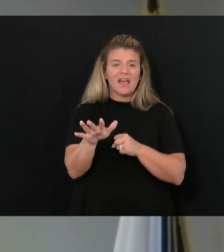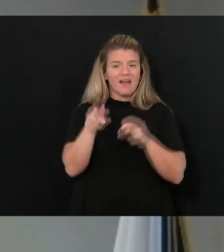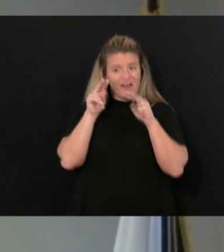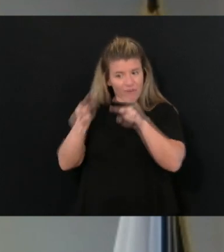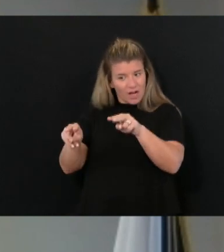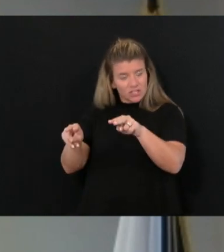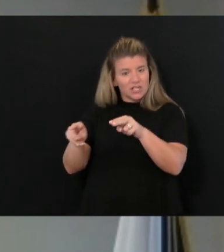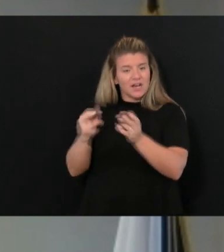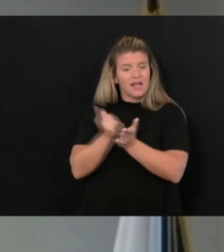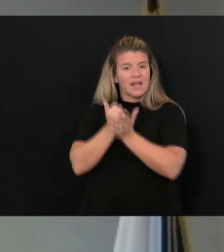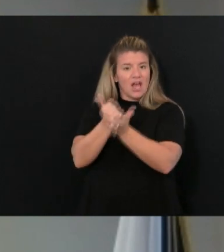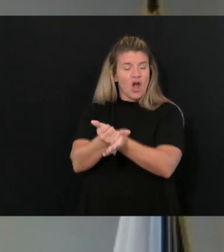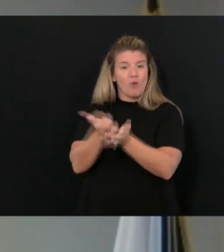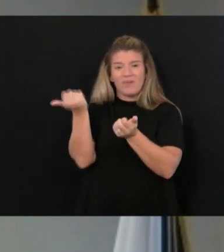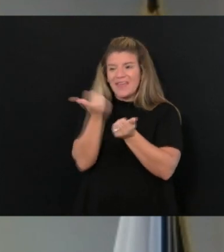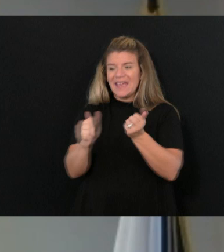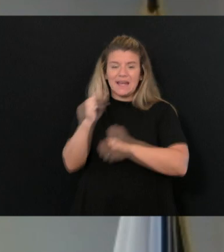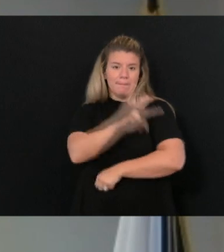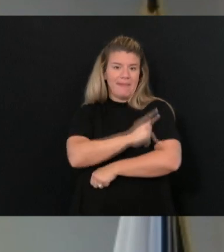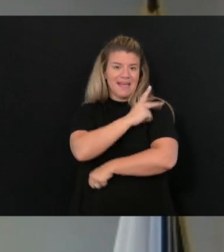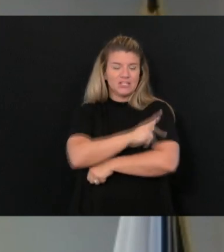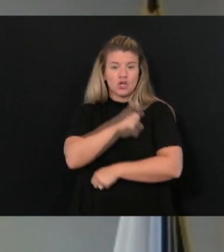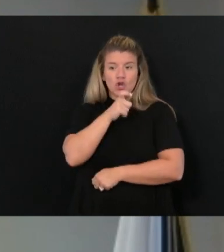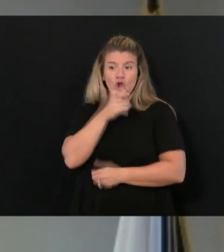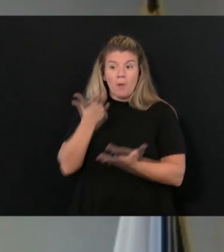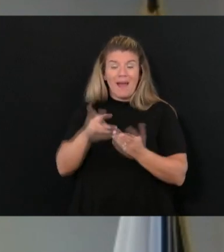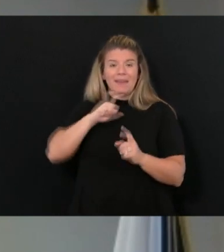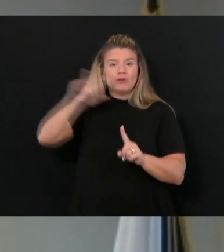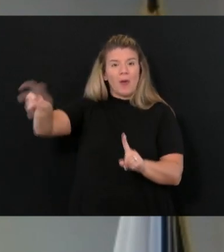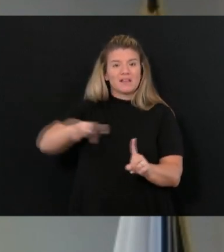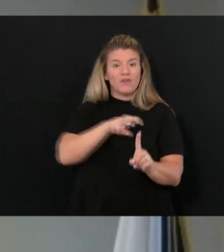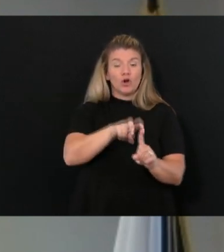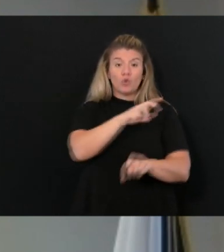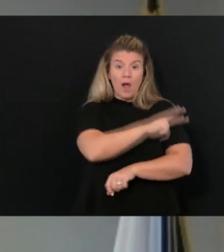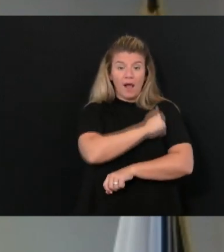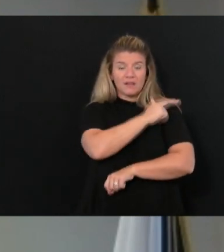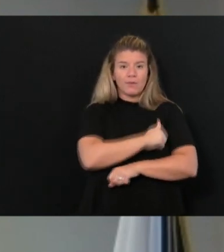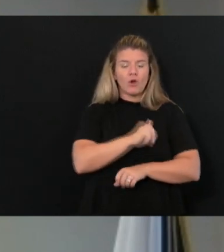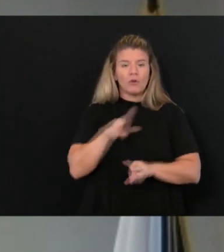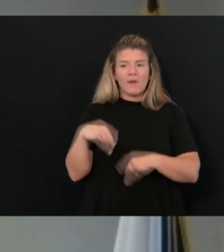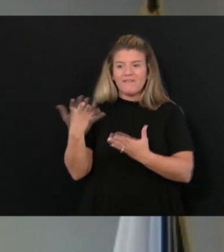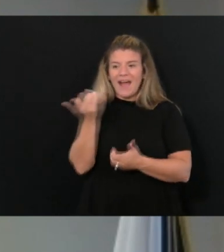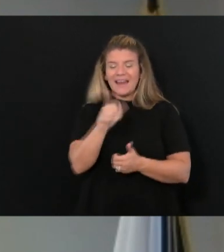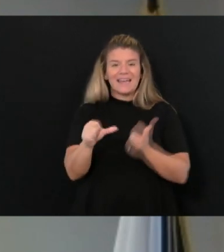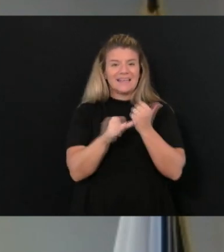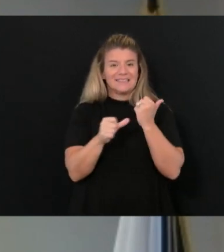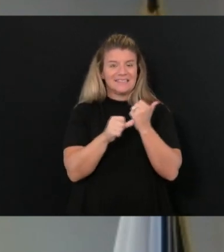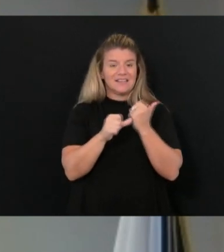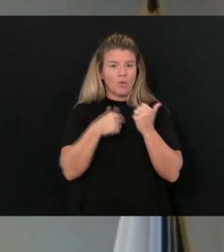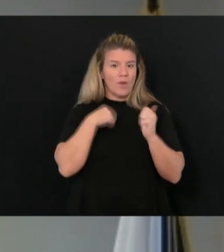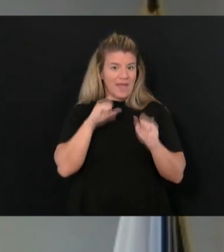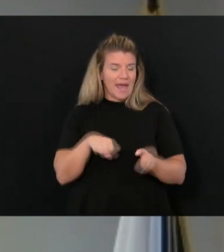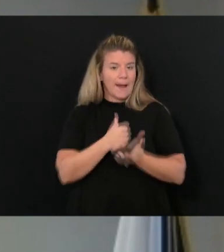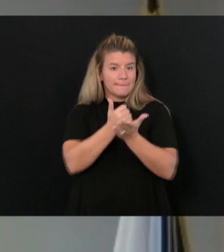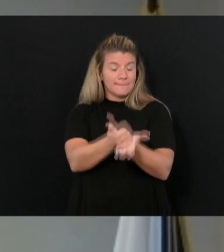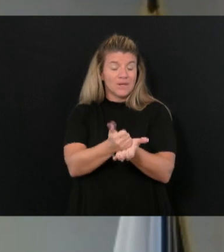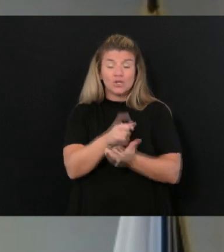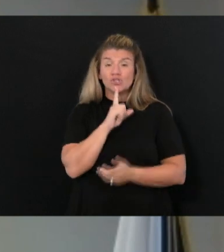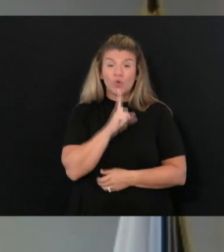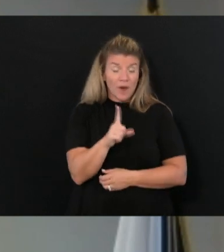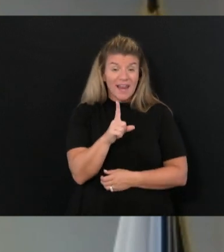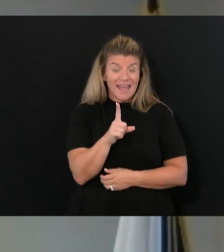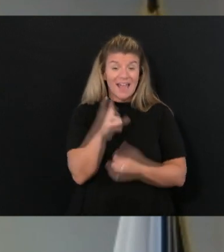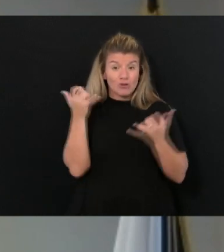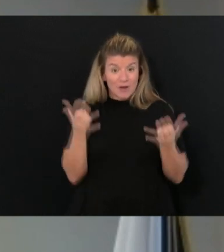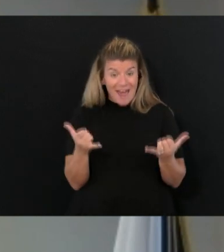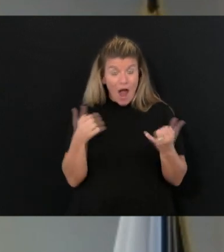with regard to any patients that need transferred, et cetera, and any assistance that CMC might provide. So again, what we see in